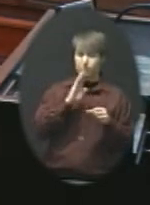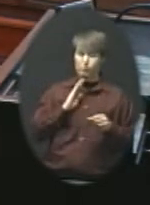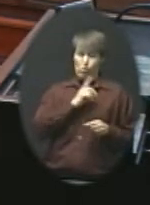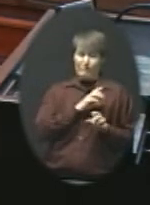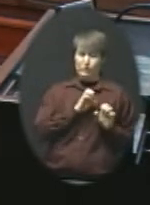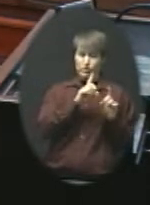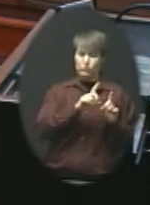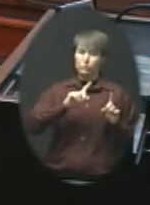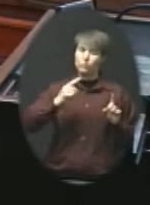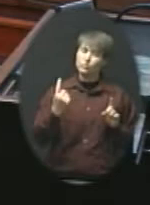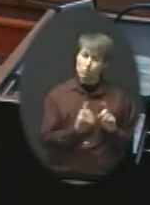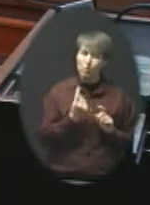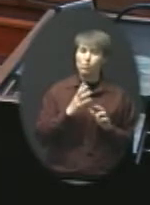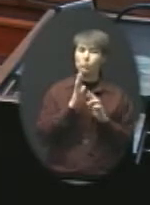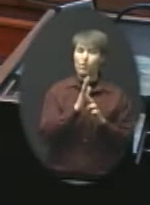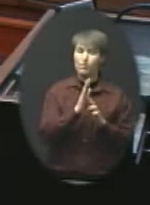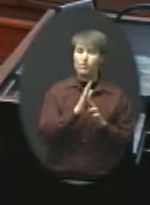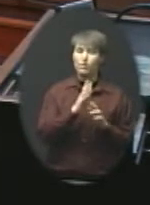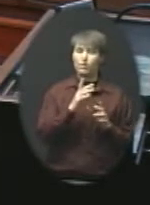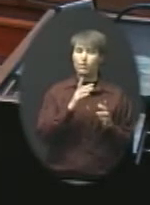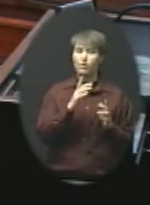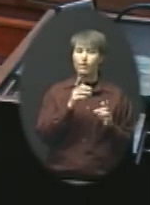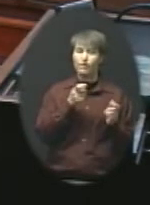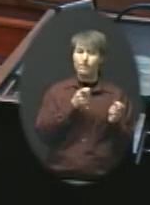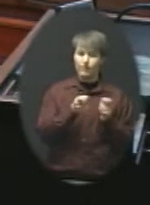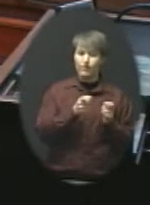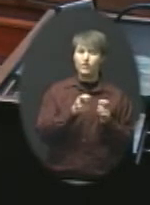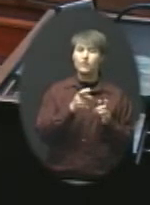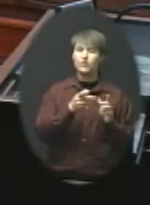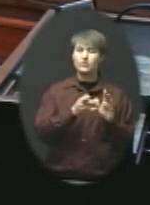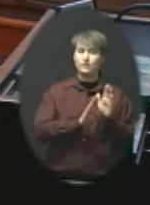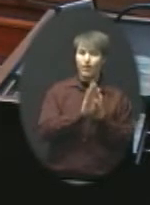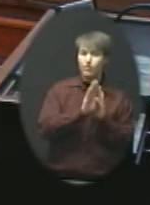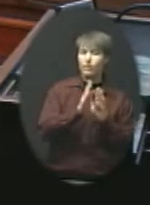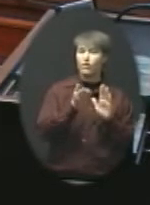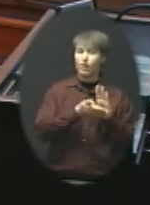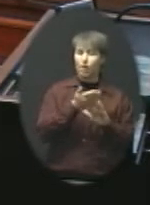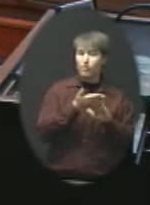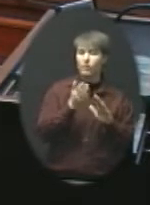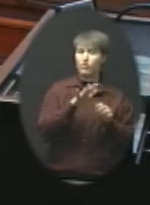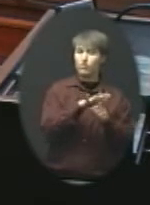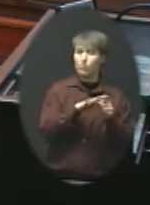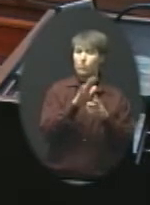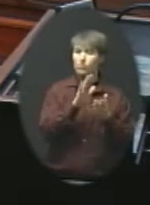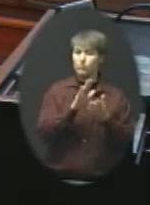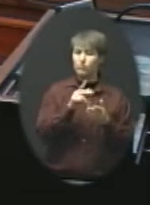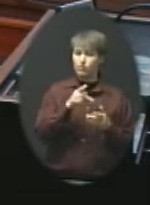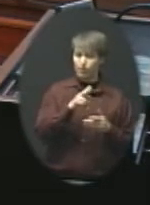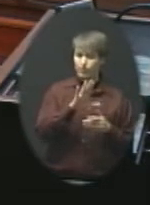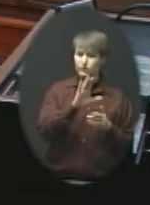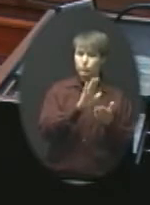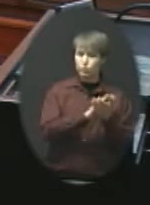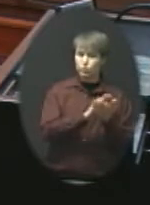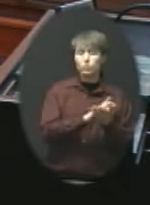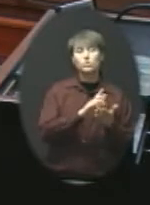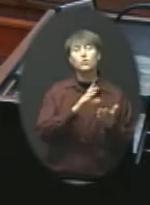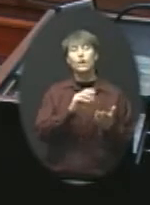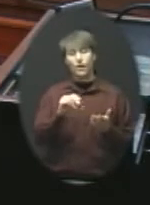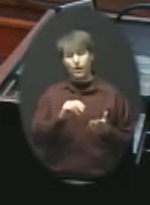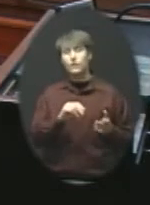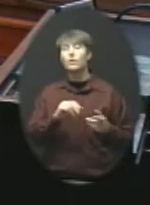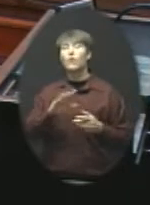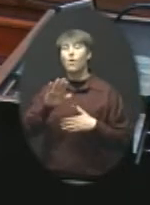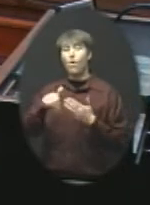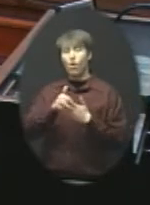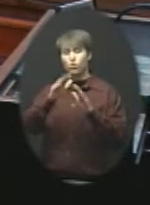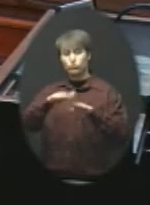sole responsibility of maintaining, developing, and operating local public schools, and whereas all children